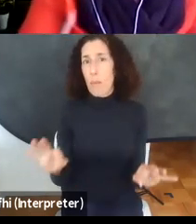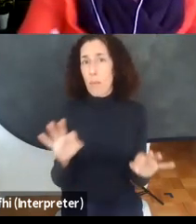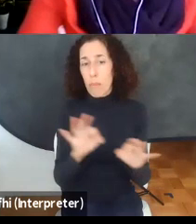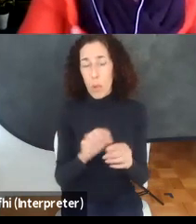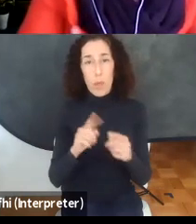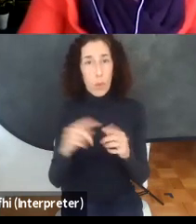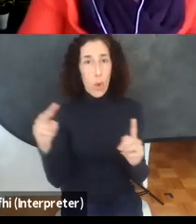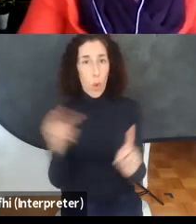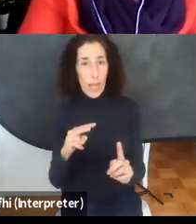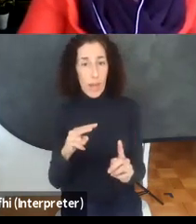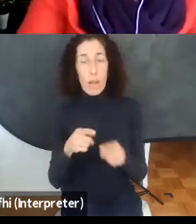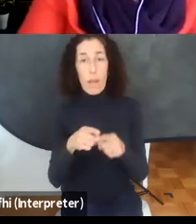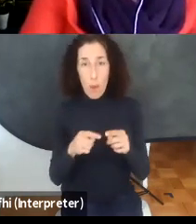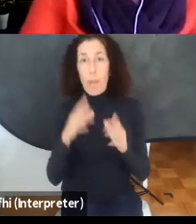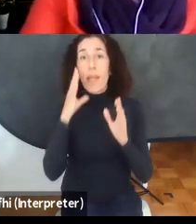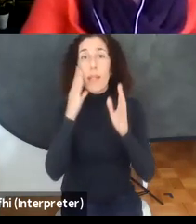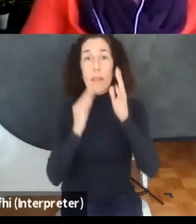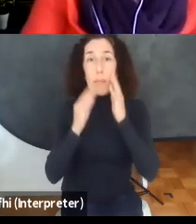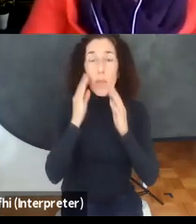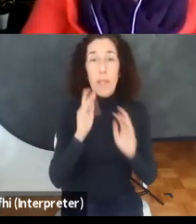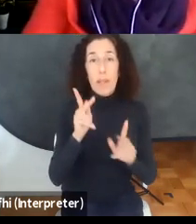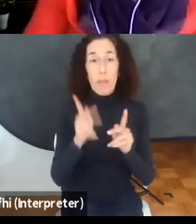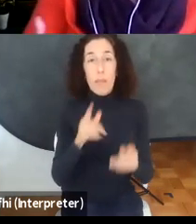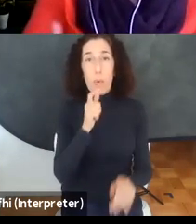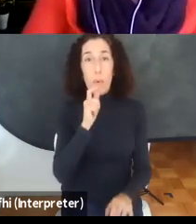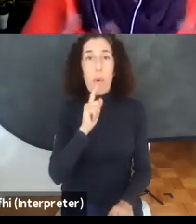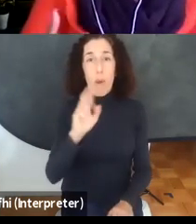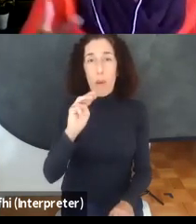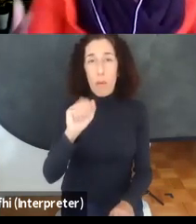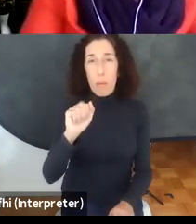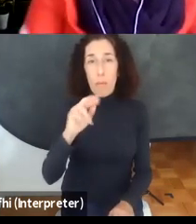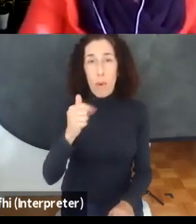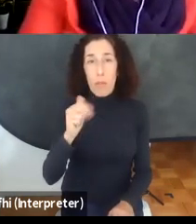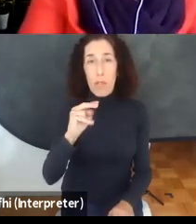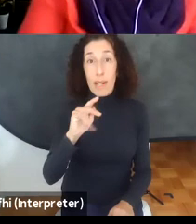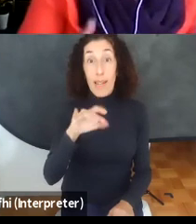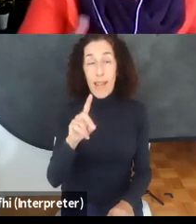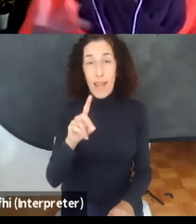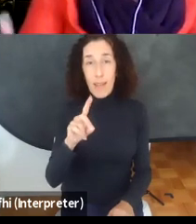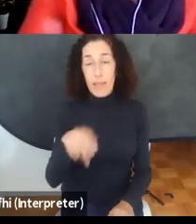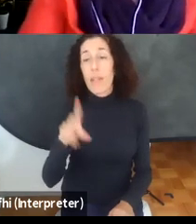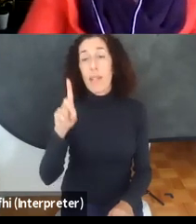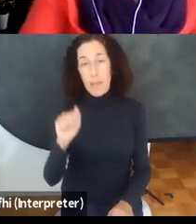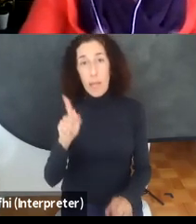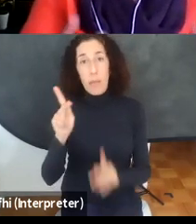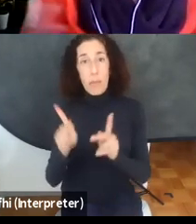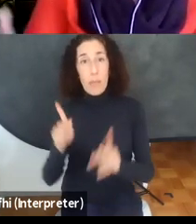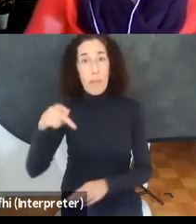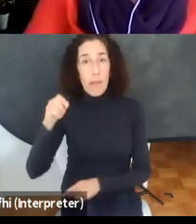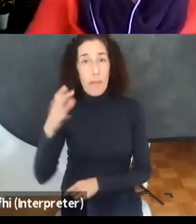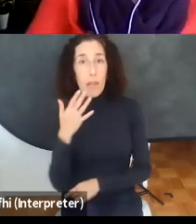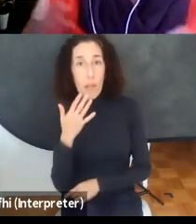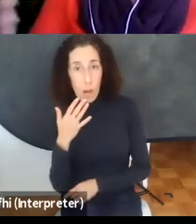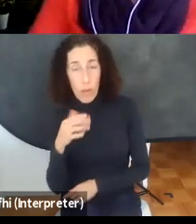it from the experiences of folks who are at the margins, meaning disabled people of color, disabled trans folks, disabled